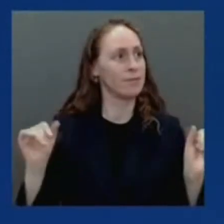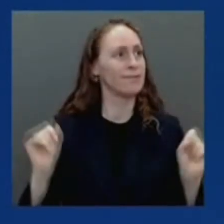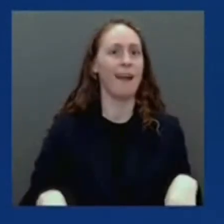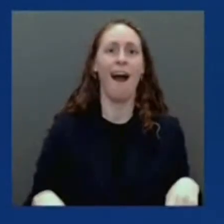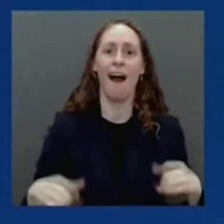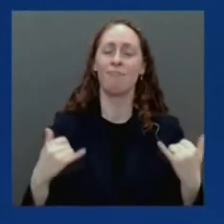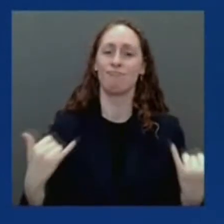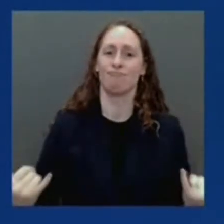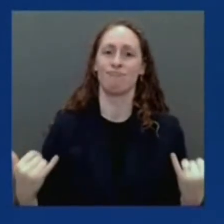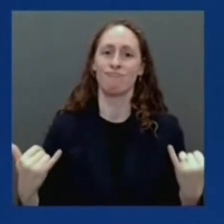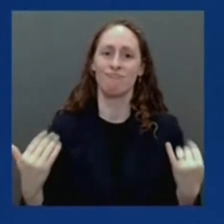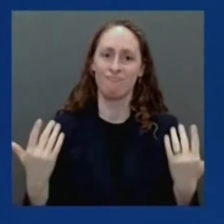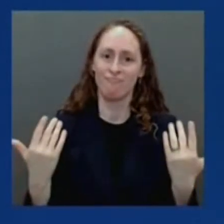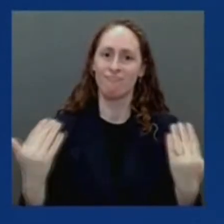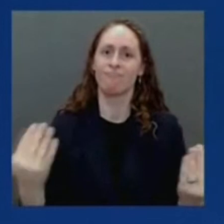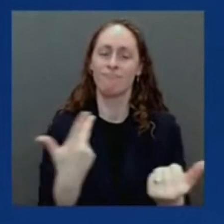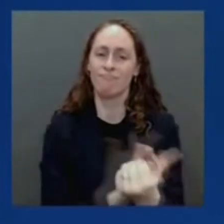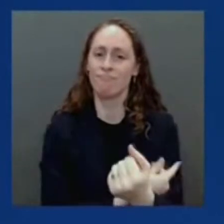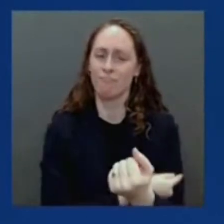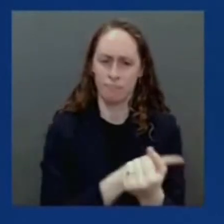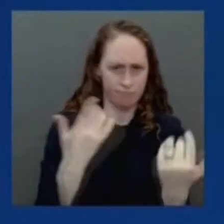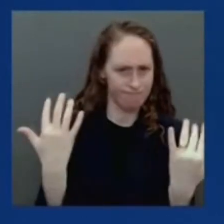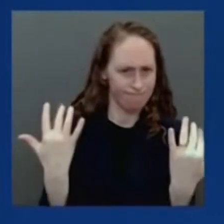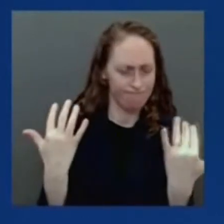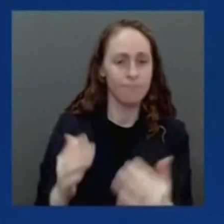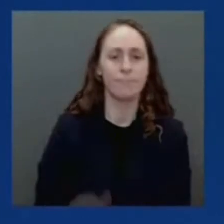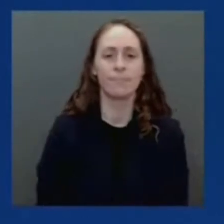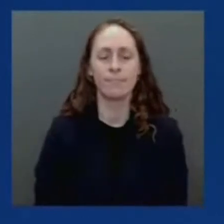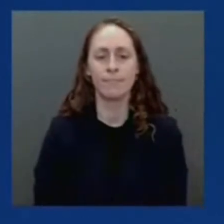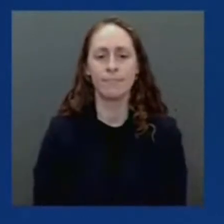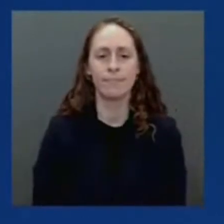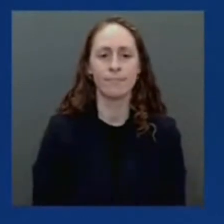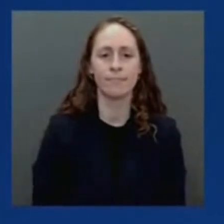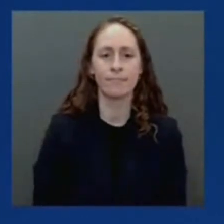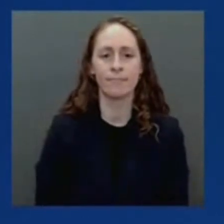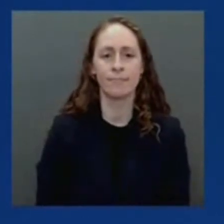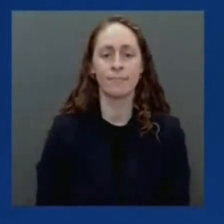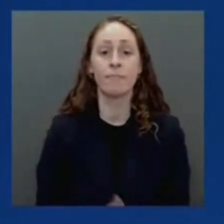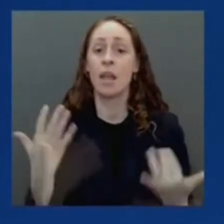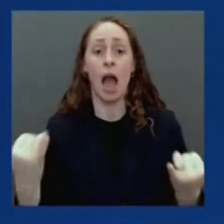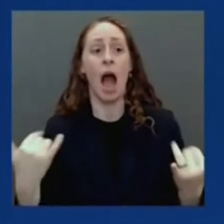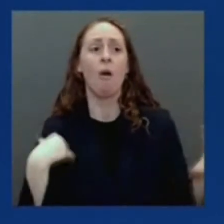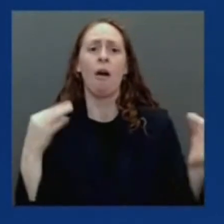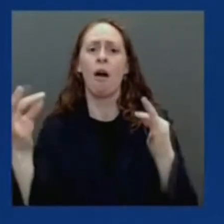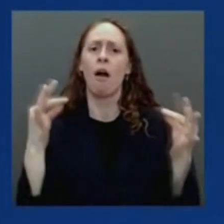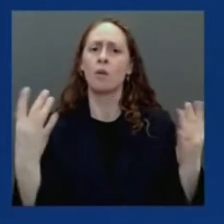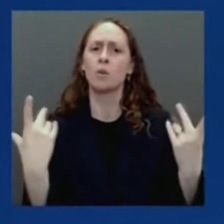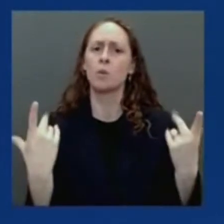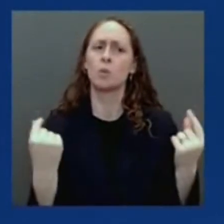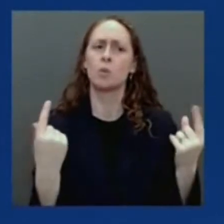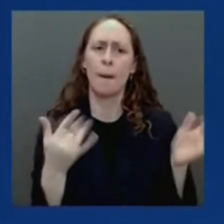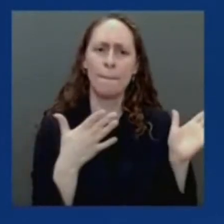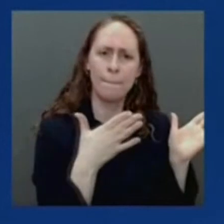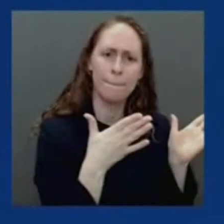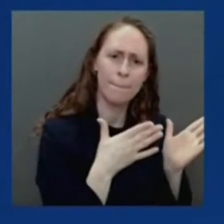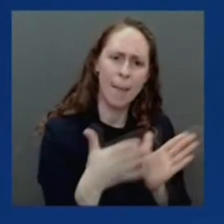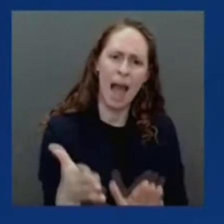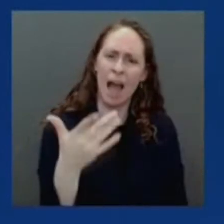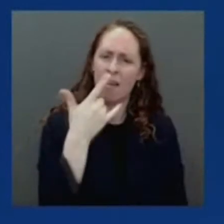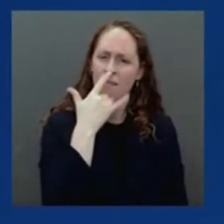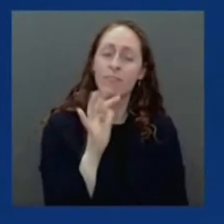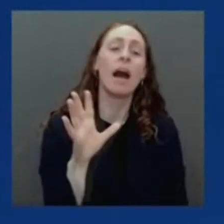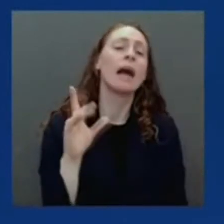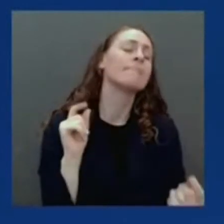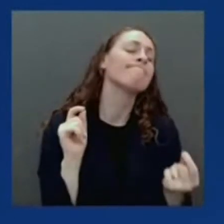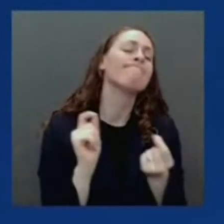with vaccines for kids ages 5 to 11, so that we are ready and we hit the ground running following decisions from FDA and